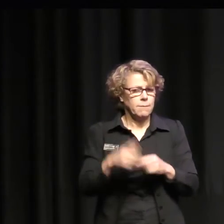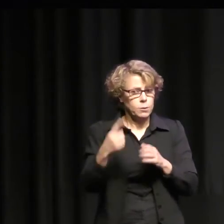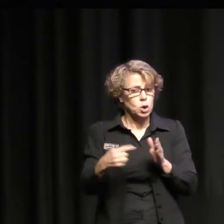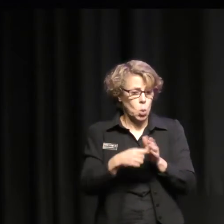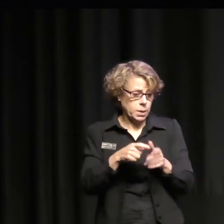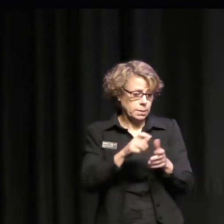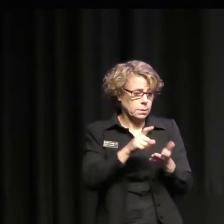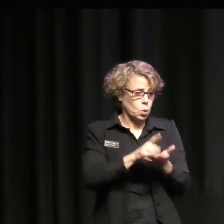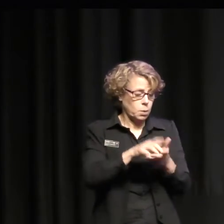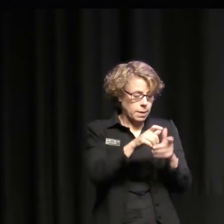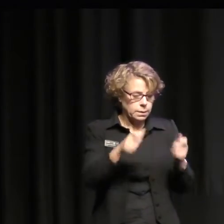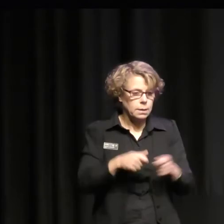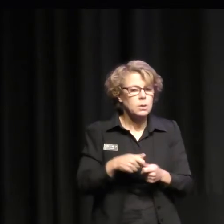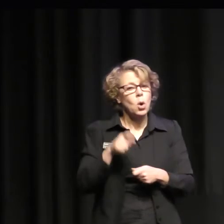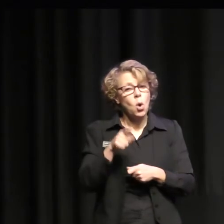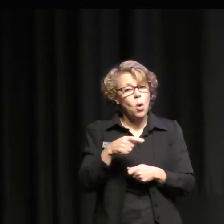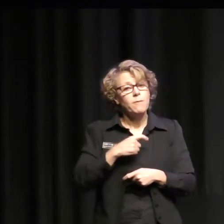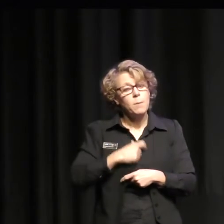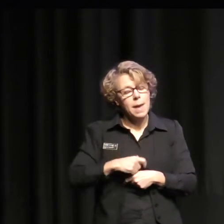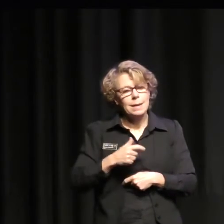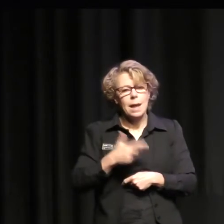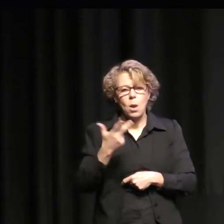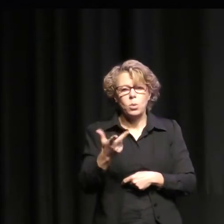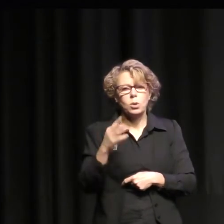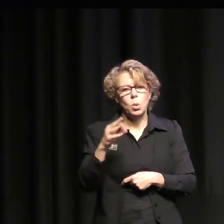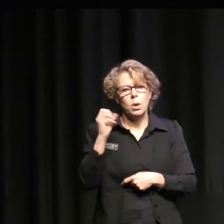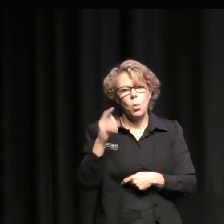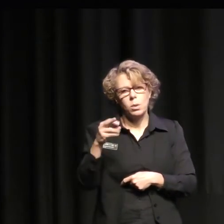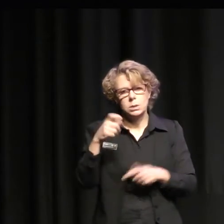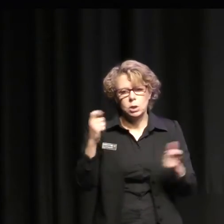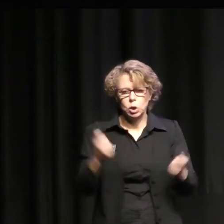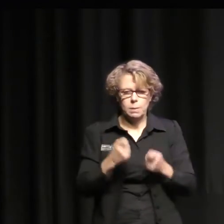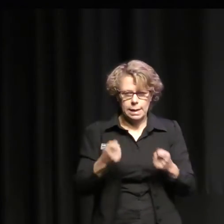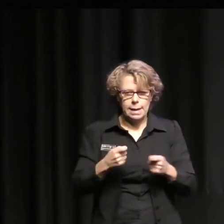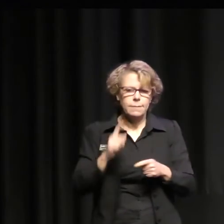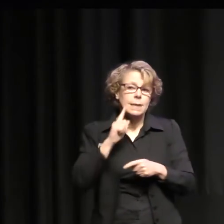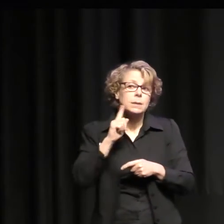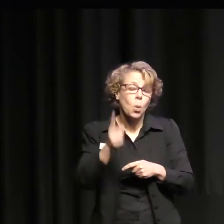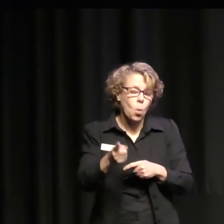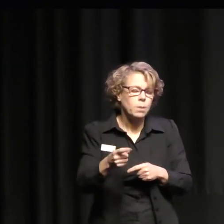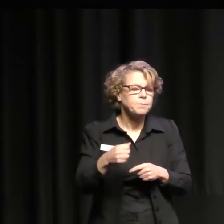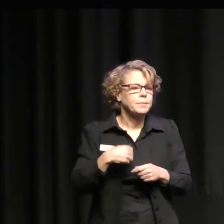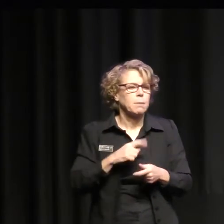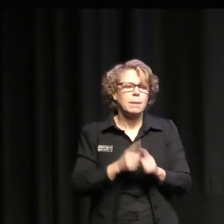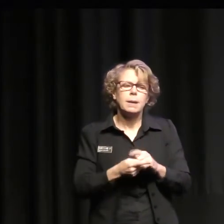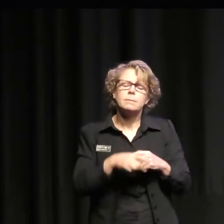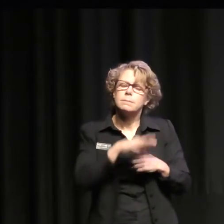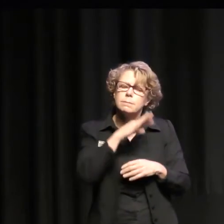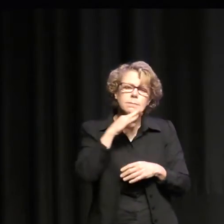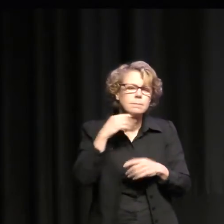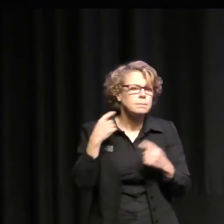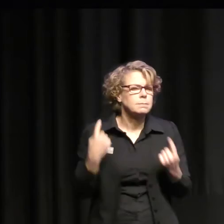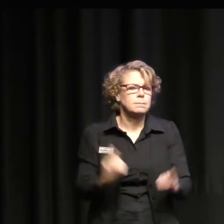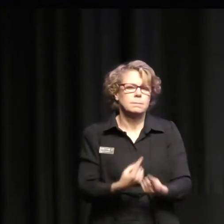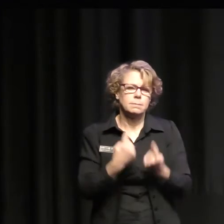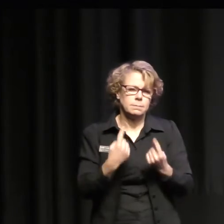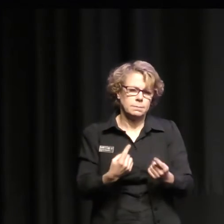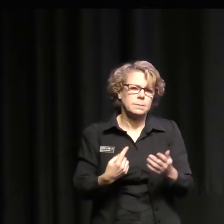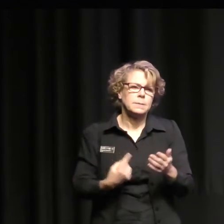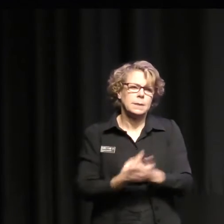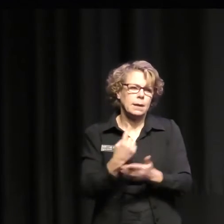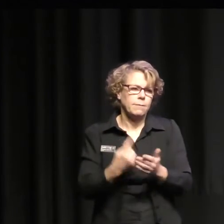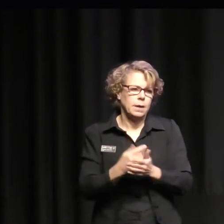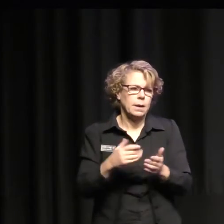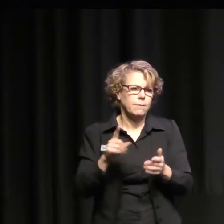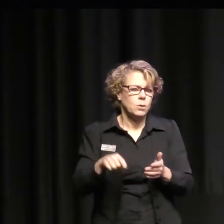And for me, the 800th anniversary next year would be a wonderful opportunity for us to present